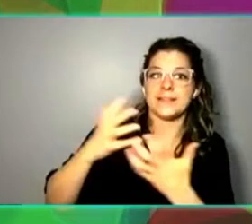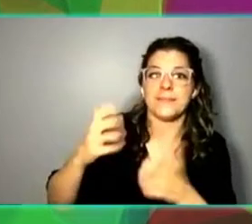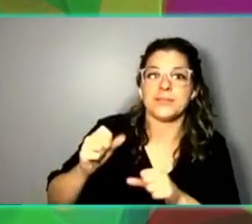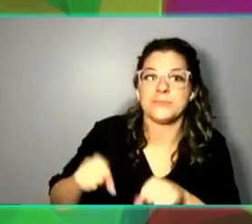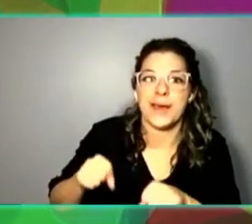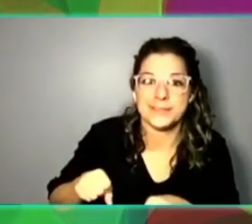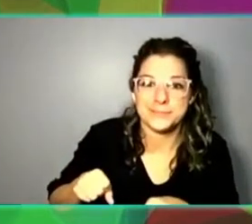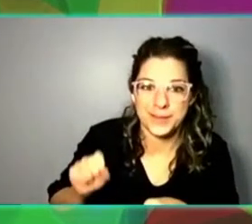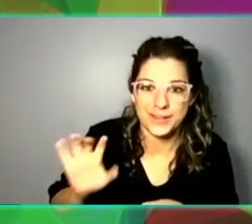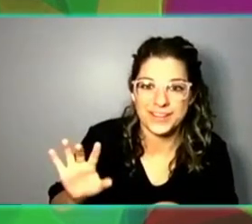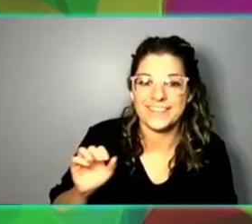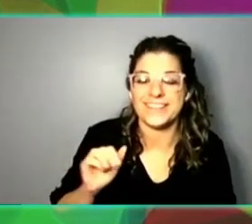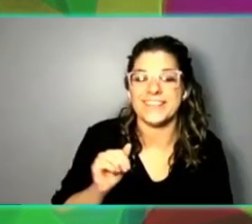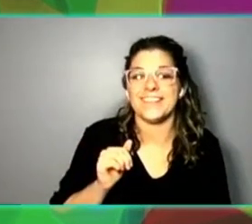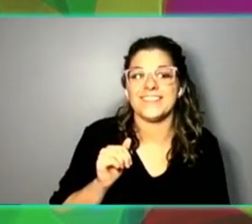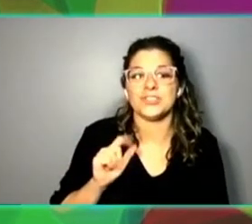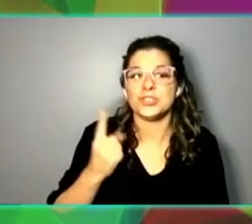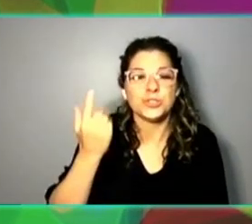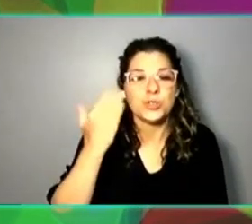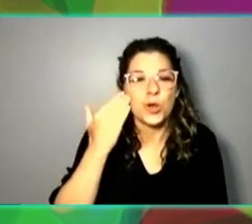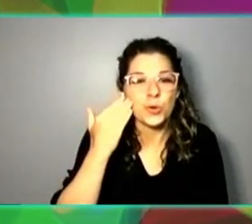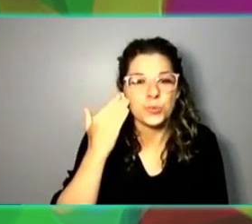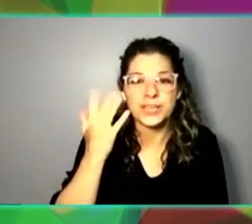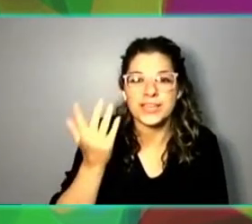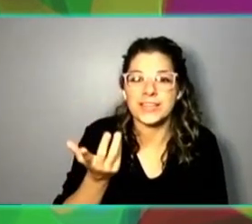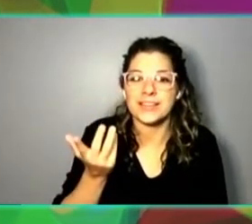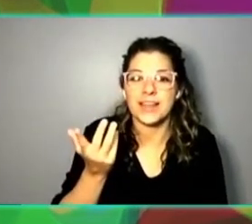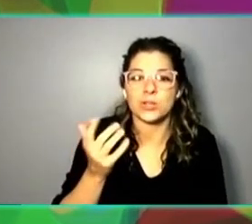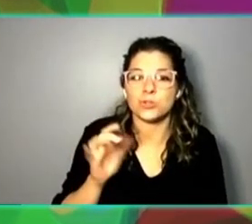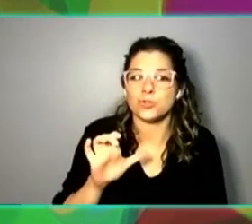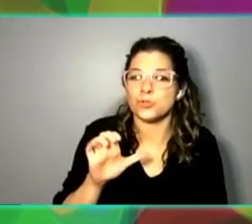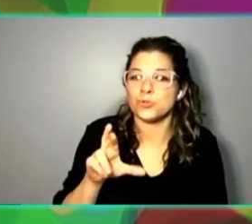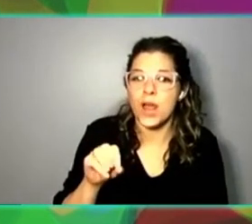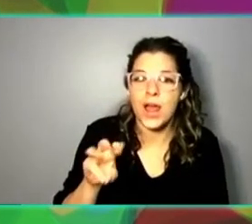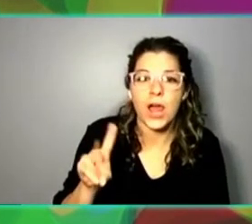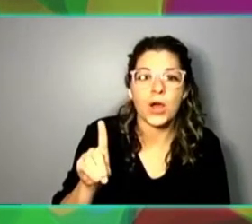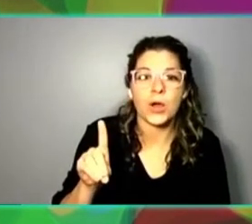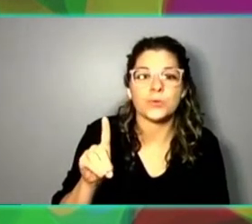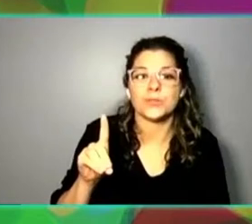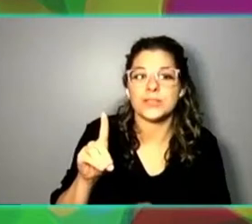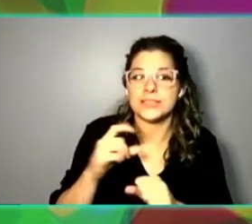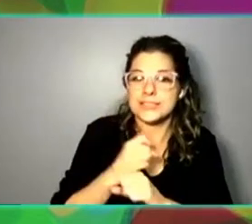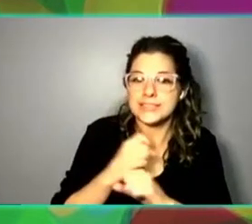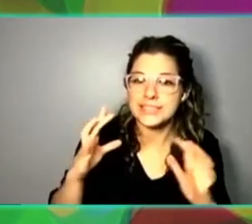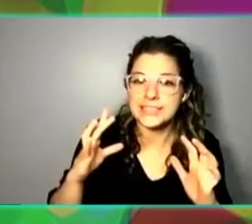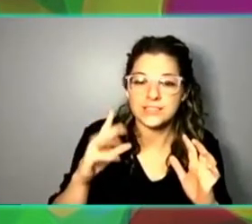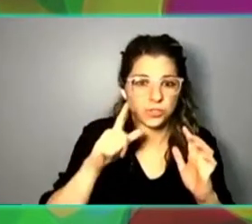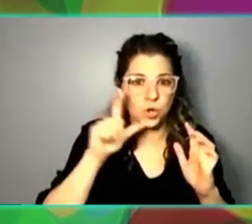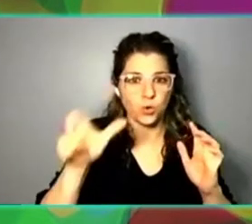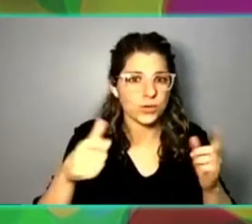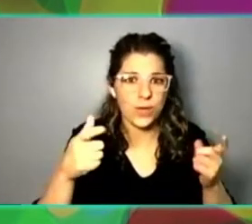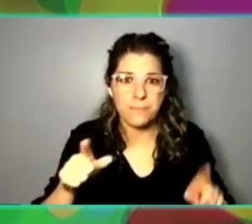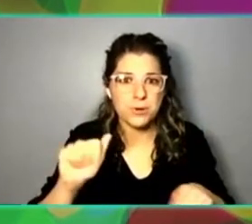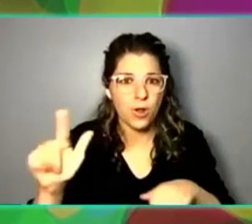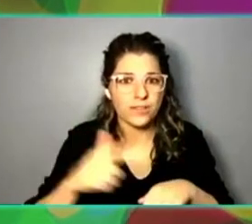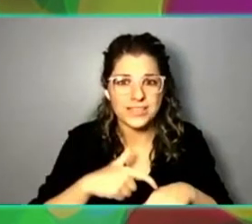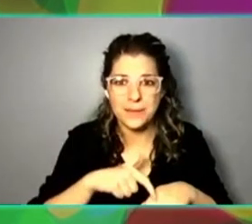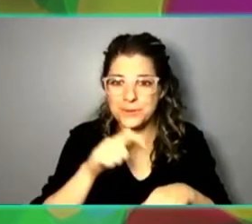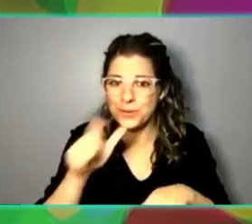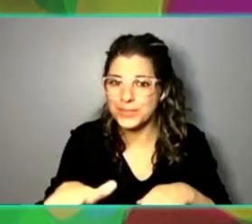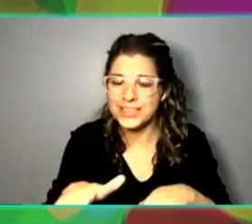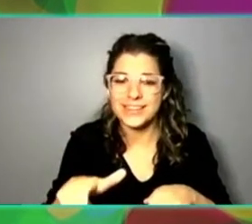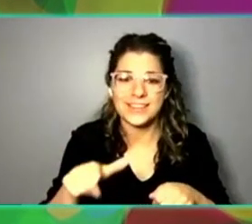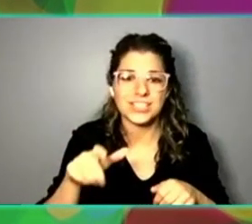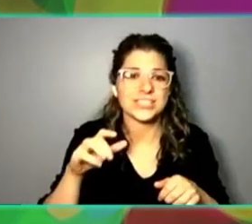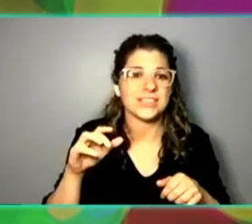possible. And just knowing things like crowd scenes don't need to happen all the time. Like just